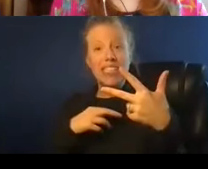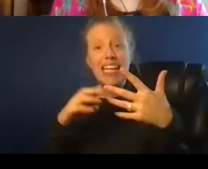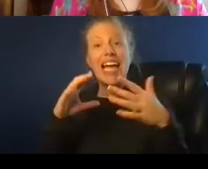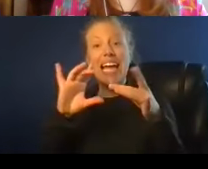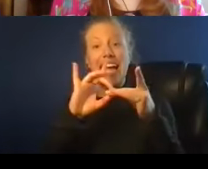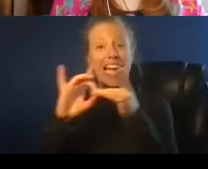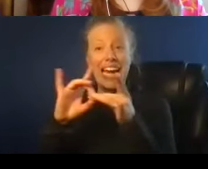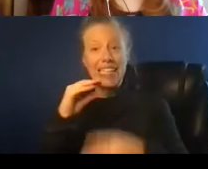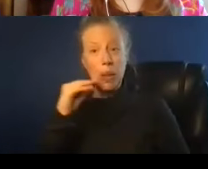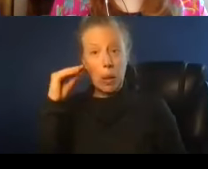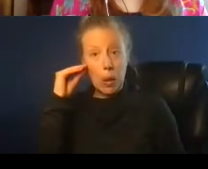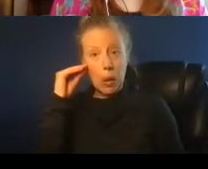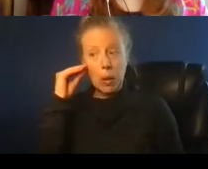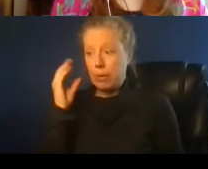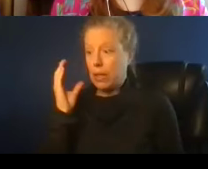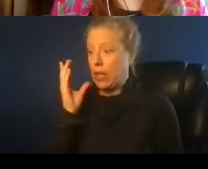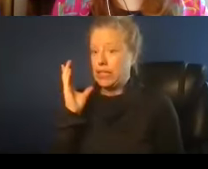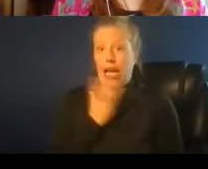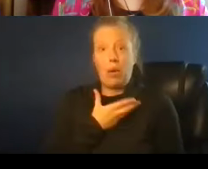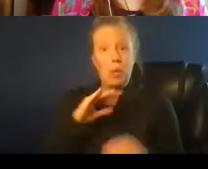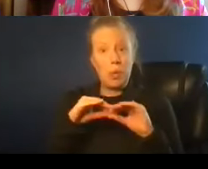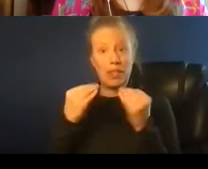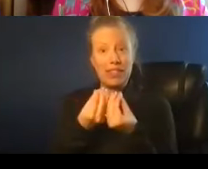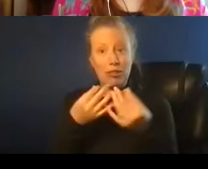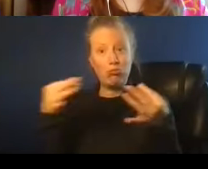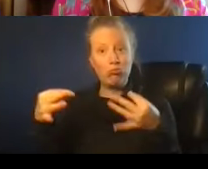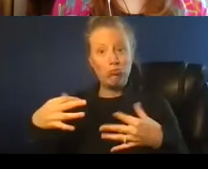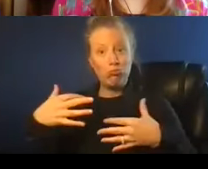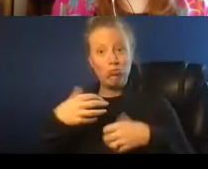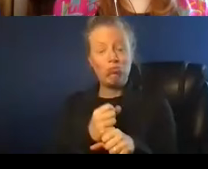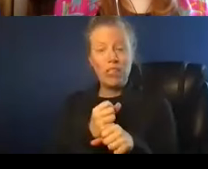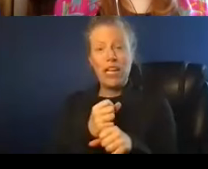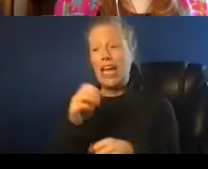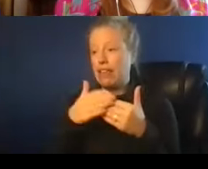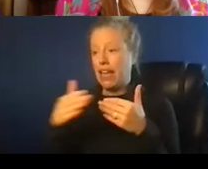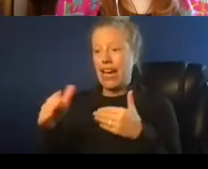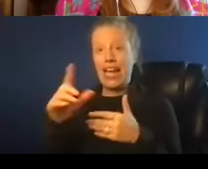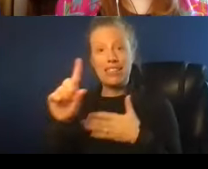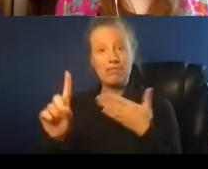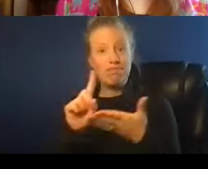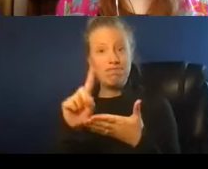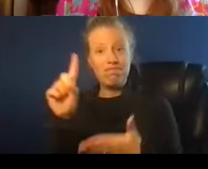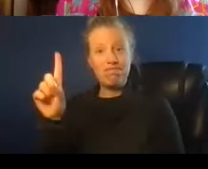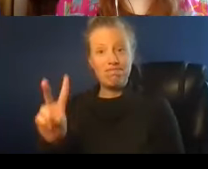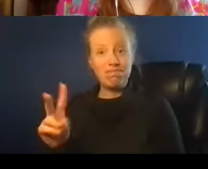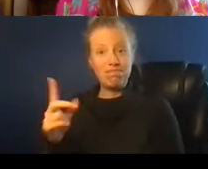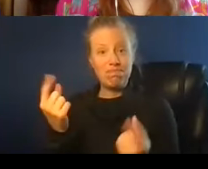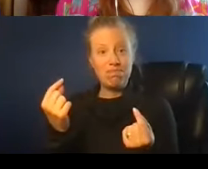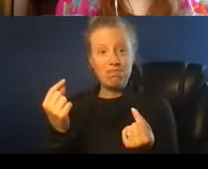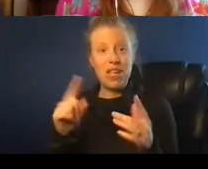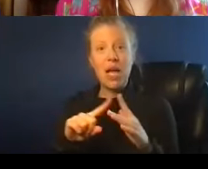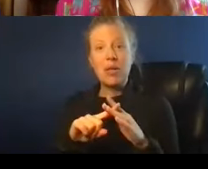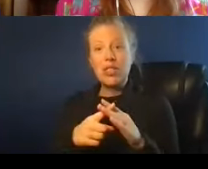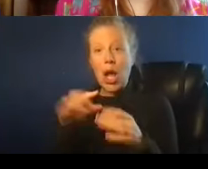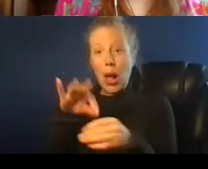So that's who we are. And in the next 90 minutes, here's what we're going to cover. I'm going to launch a poll